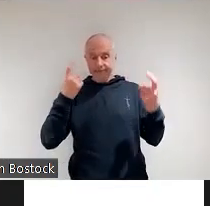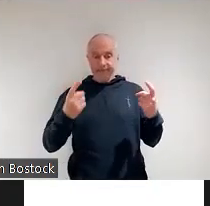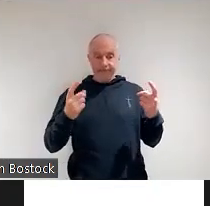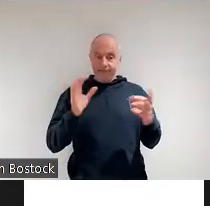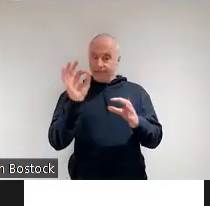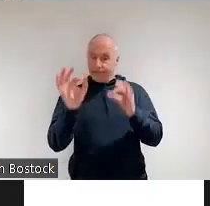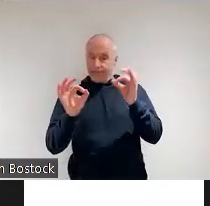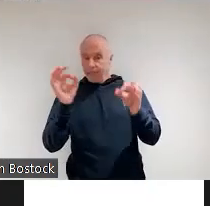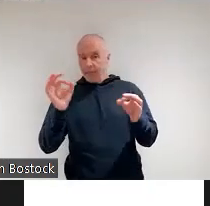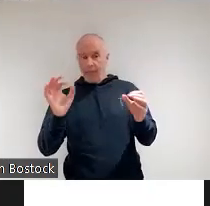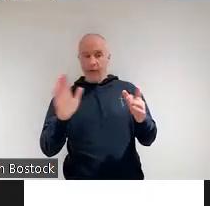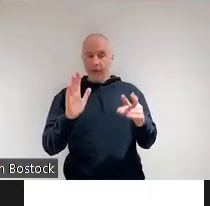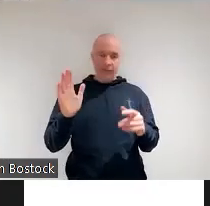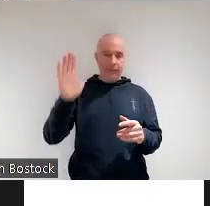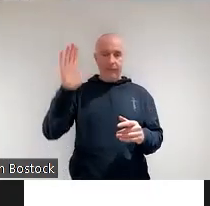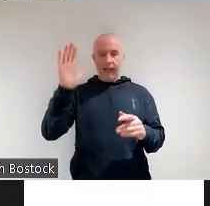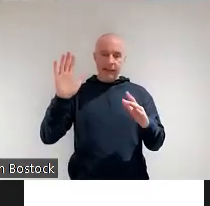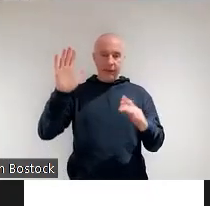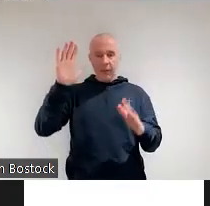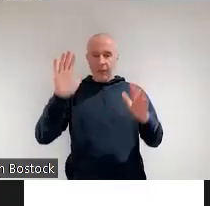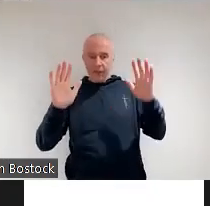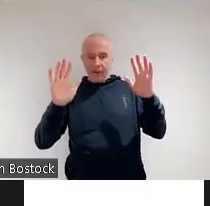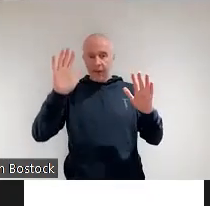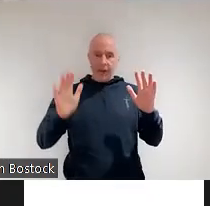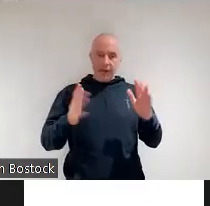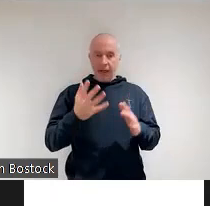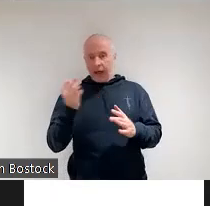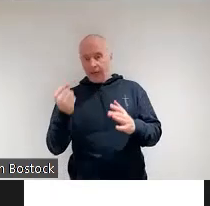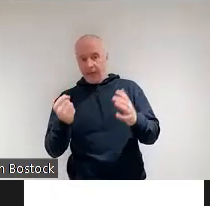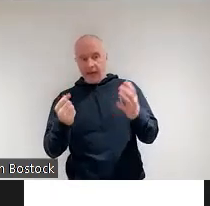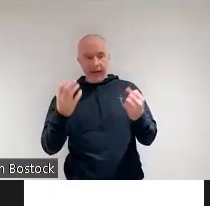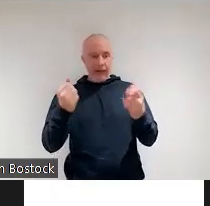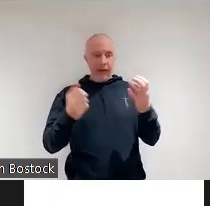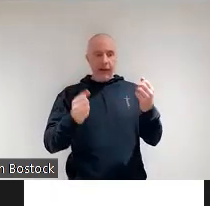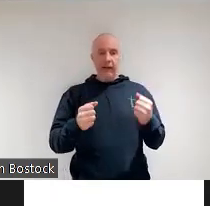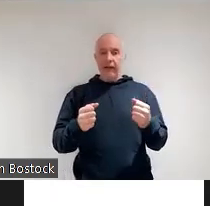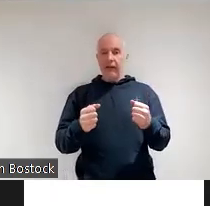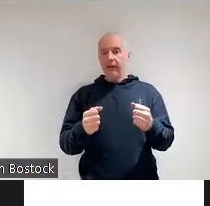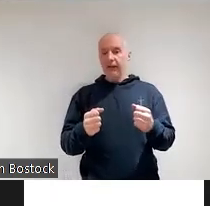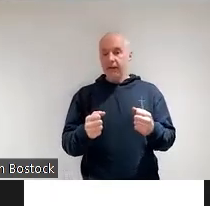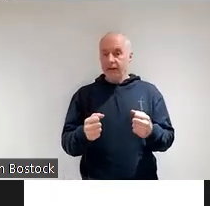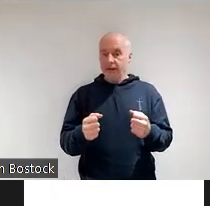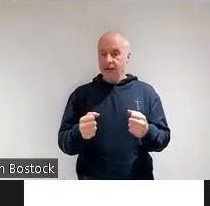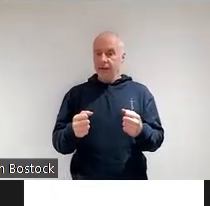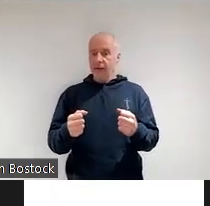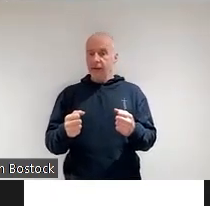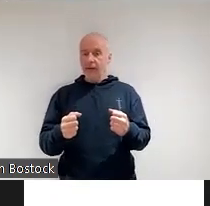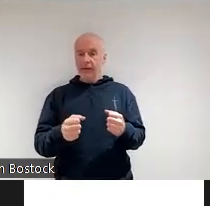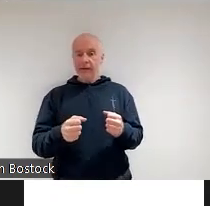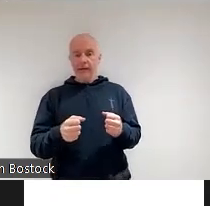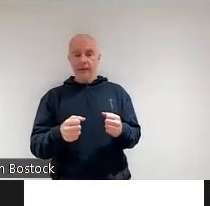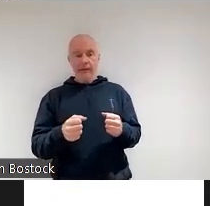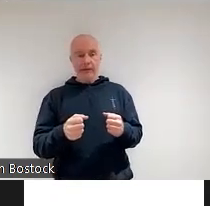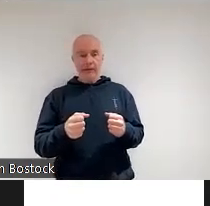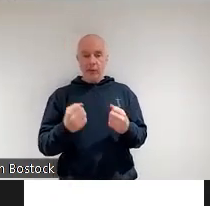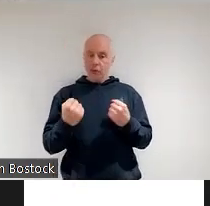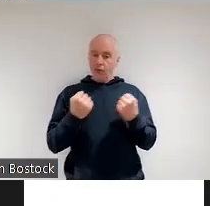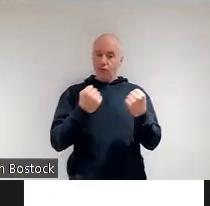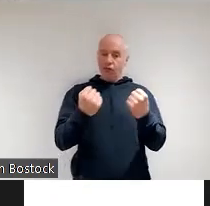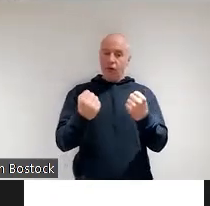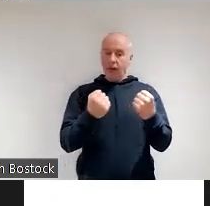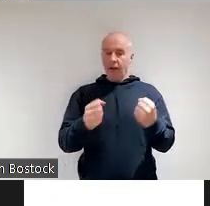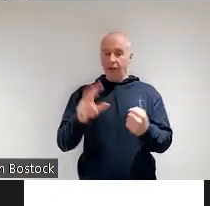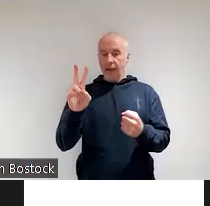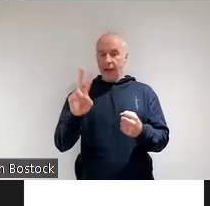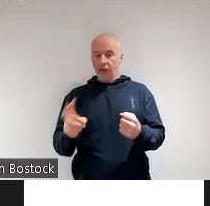put your hands up with regard to whether you have actually got any opportunity to drive an electrical